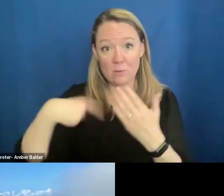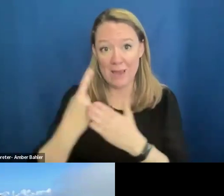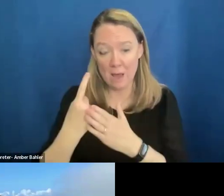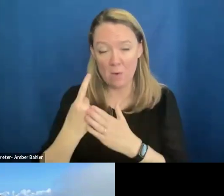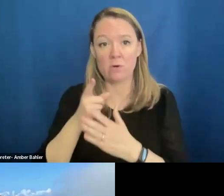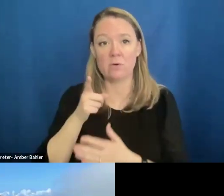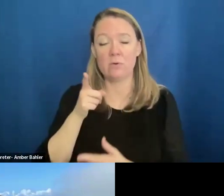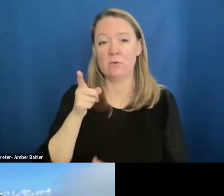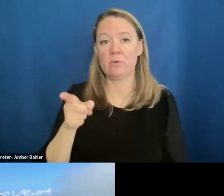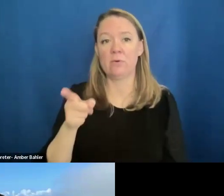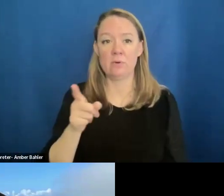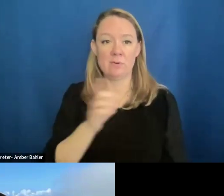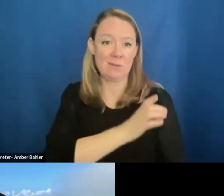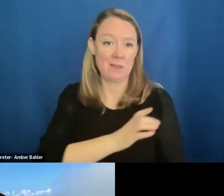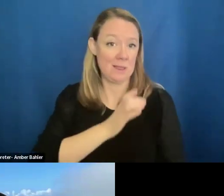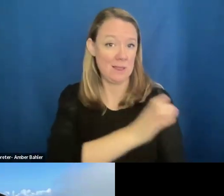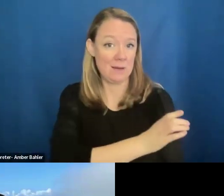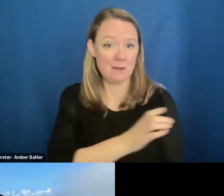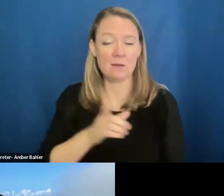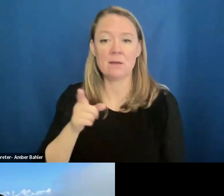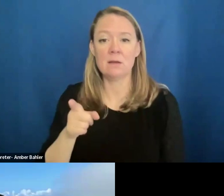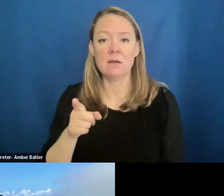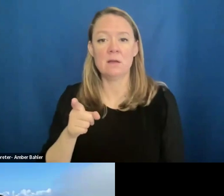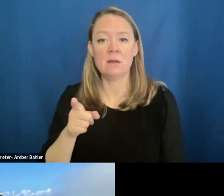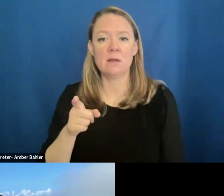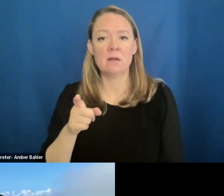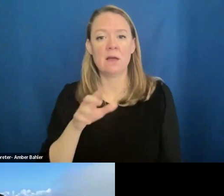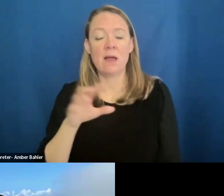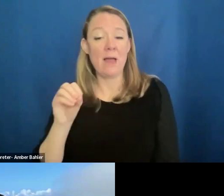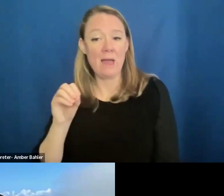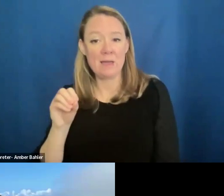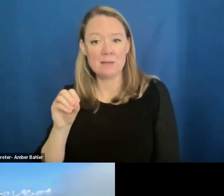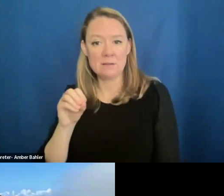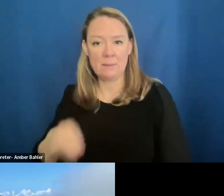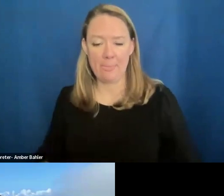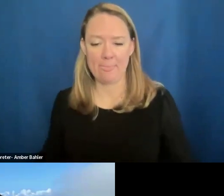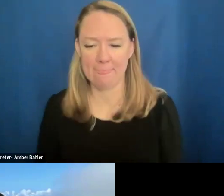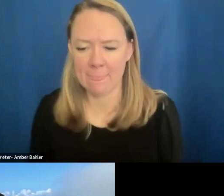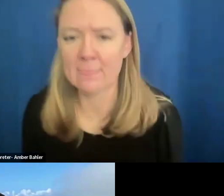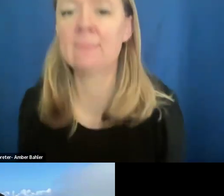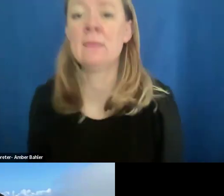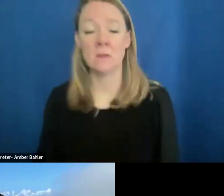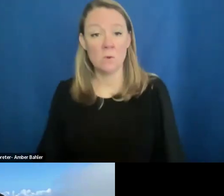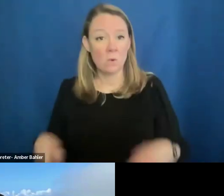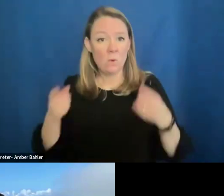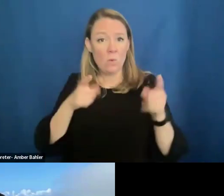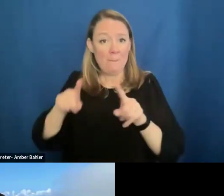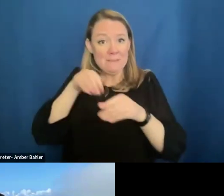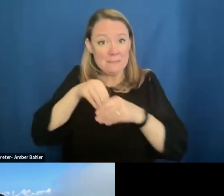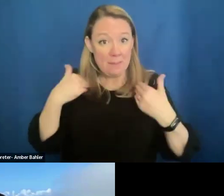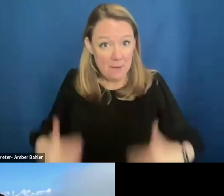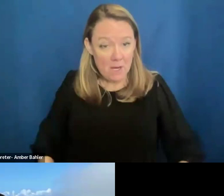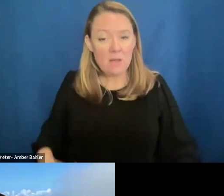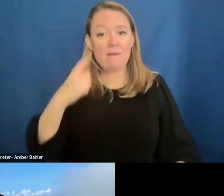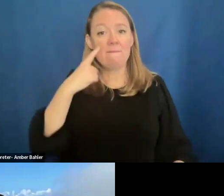and the physiology behind substance use disorder withdrawal. When we look at data